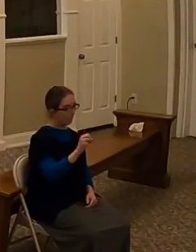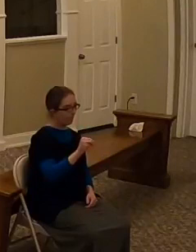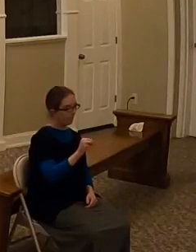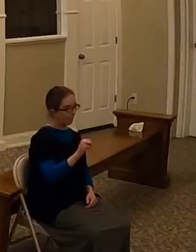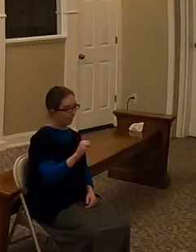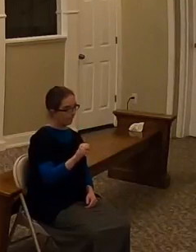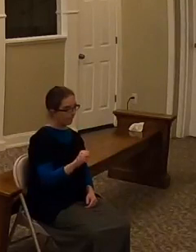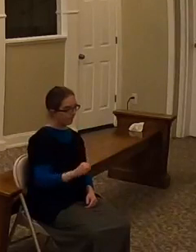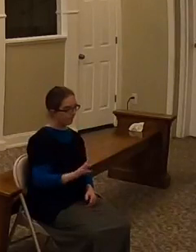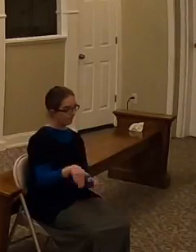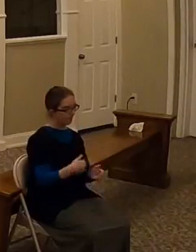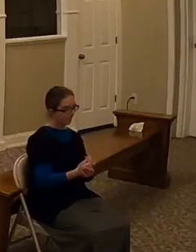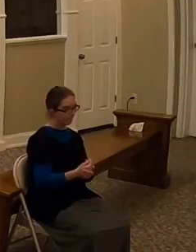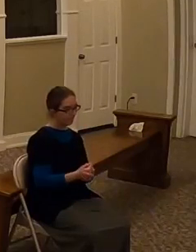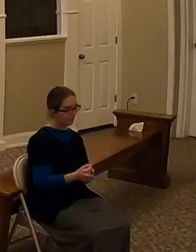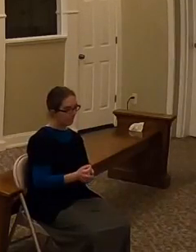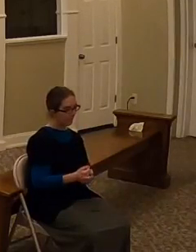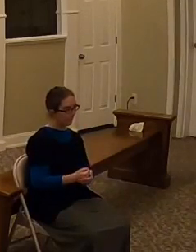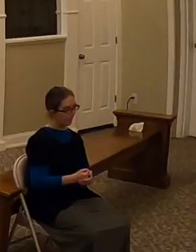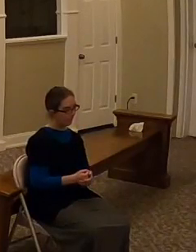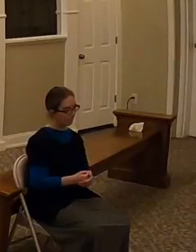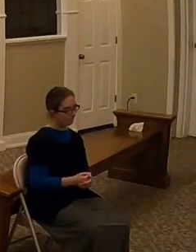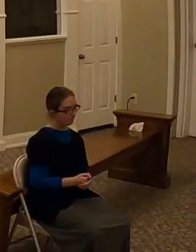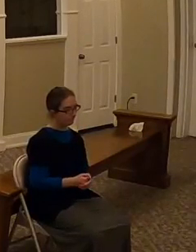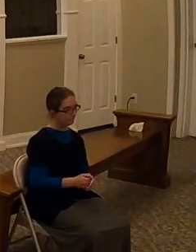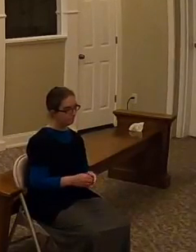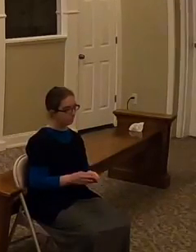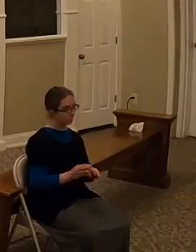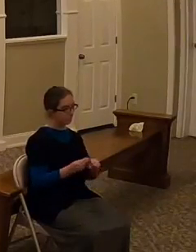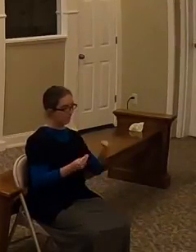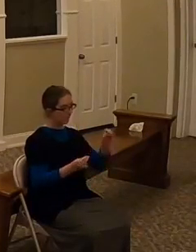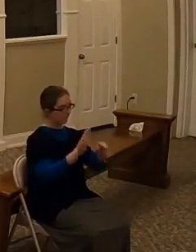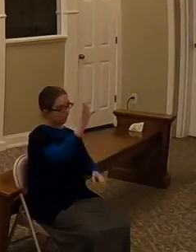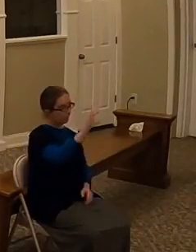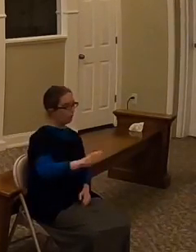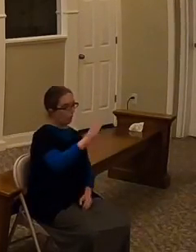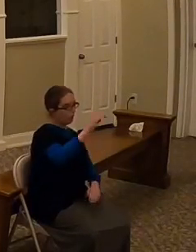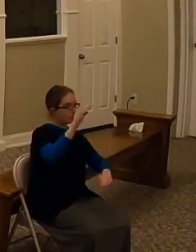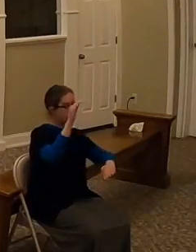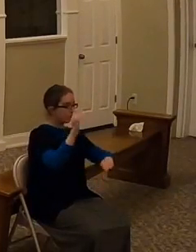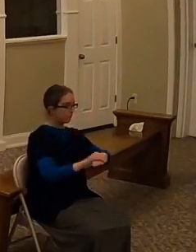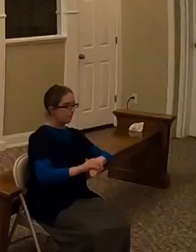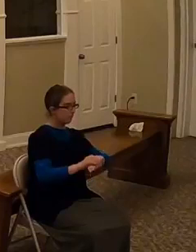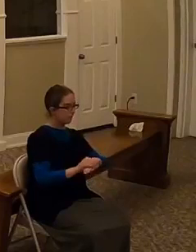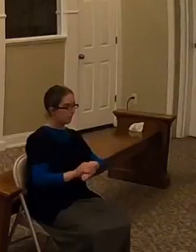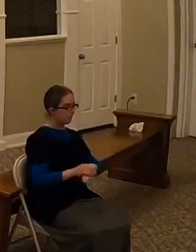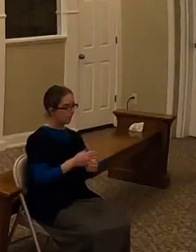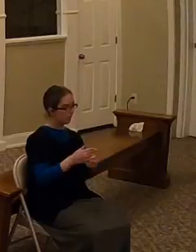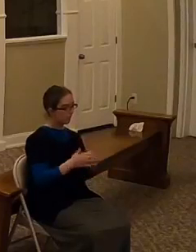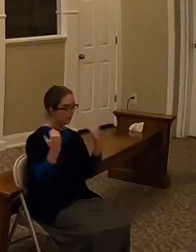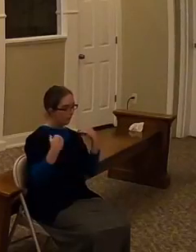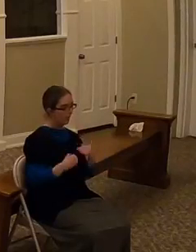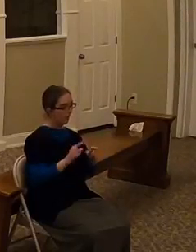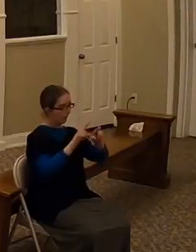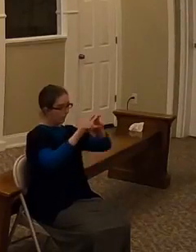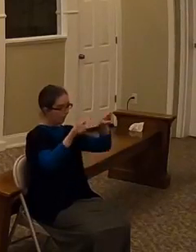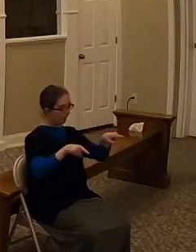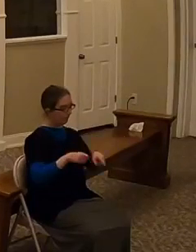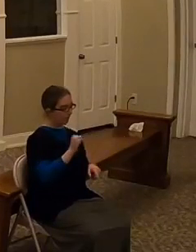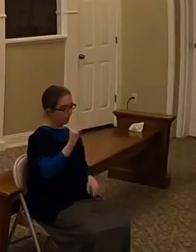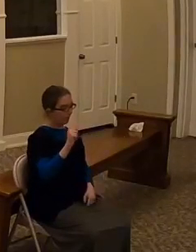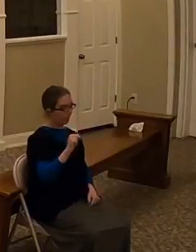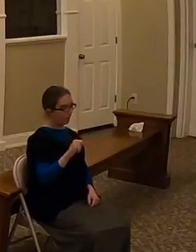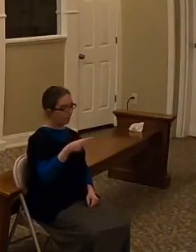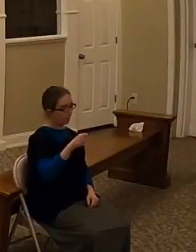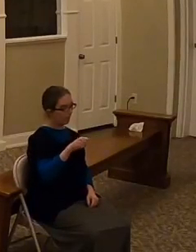and there'll be all kind of floral designs on those things. There'll be crosses on top. There'll be some of them even have pictures of St. Peter